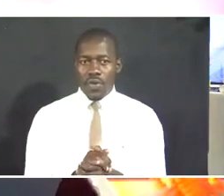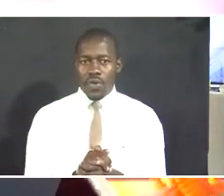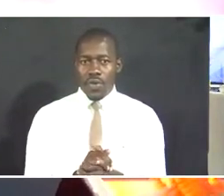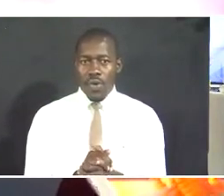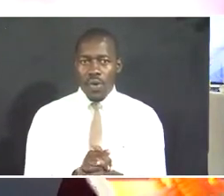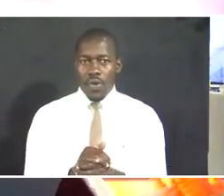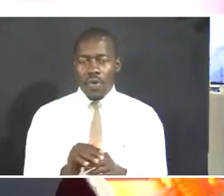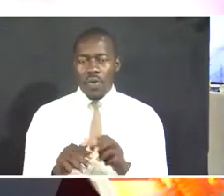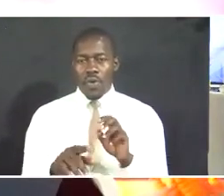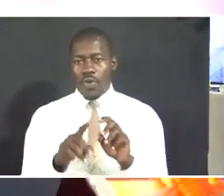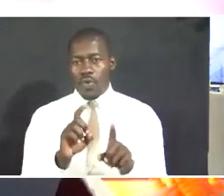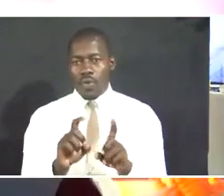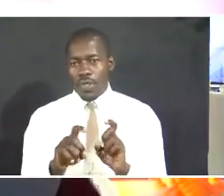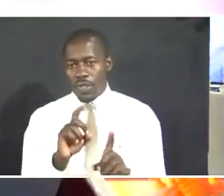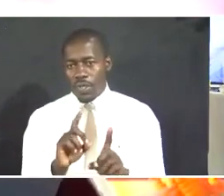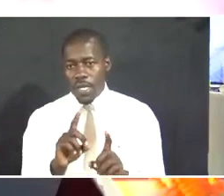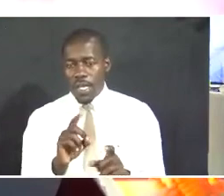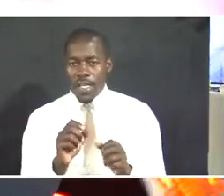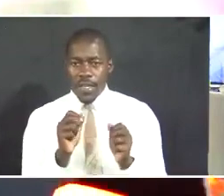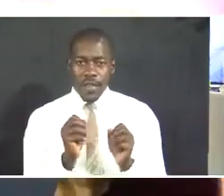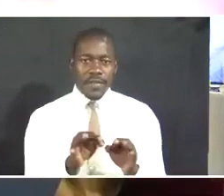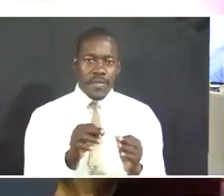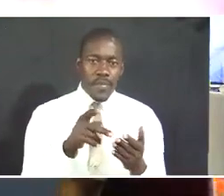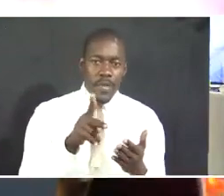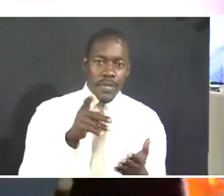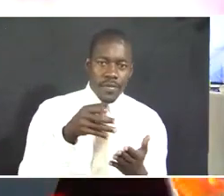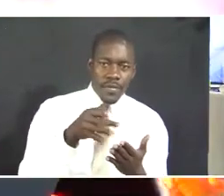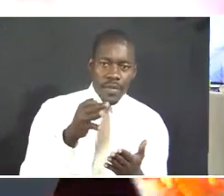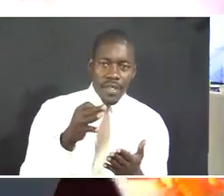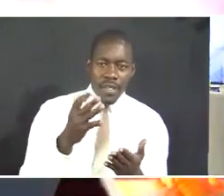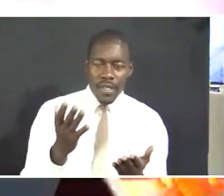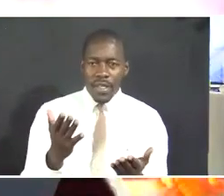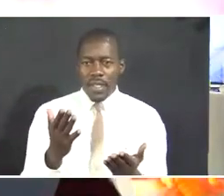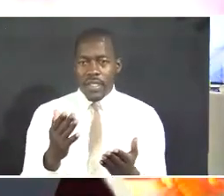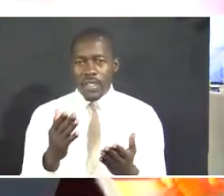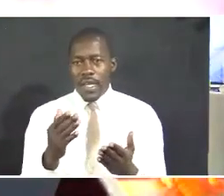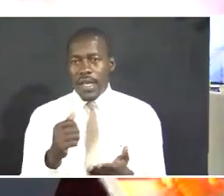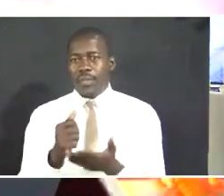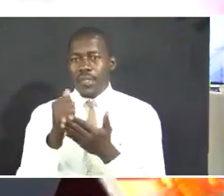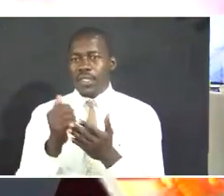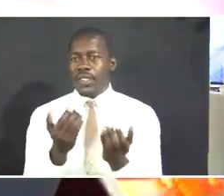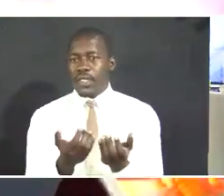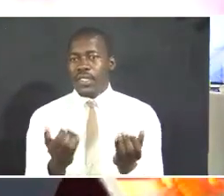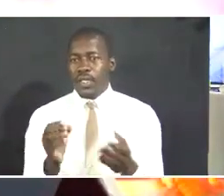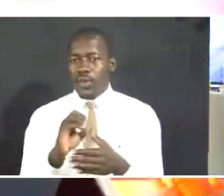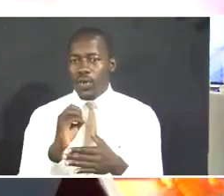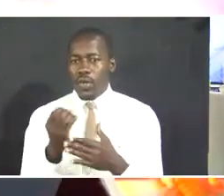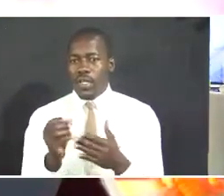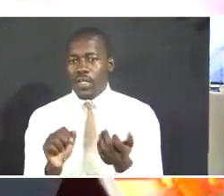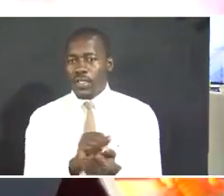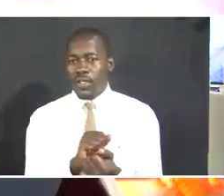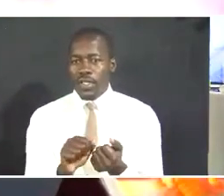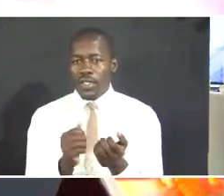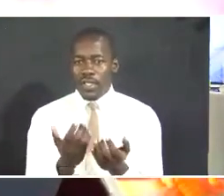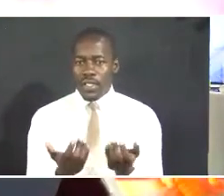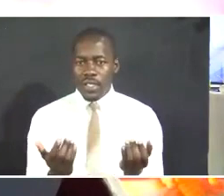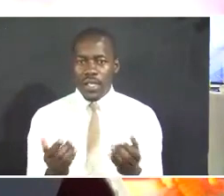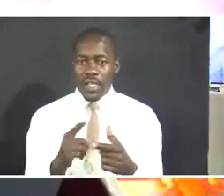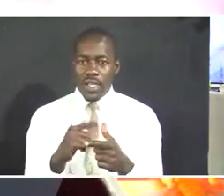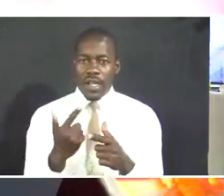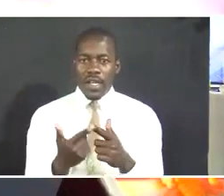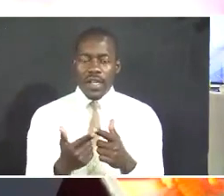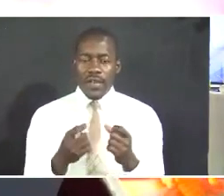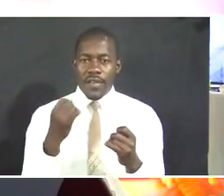it value? Is it adding value to your child? Then the last three is politics. They are mostly